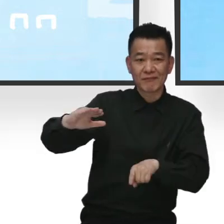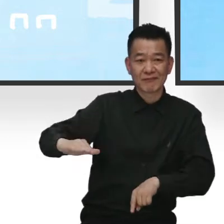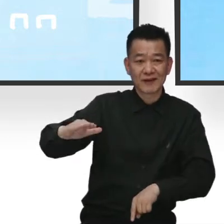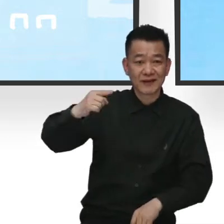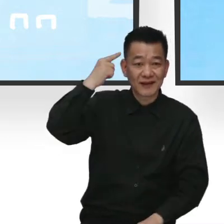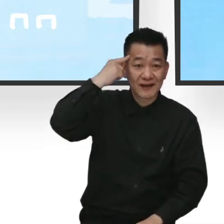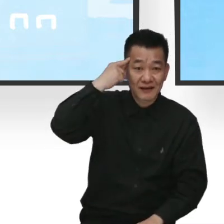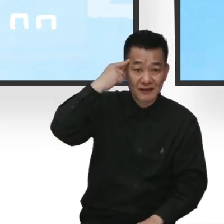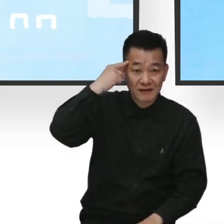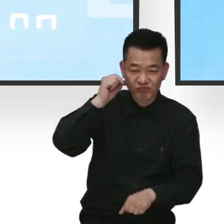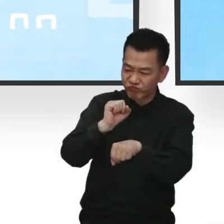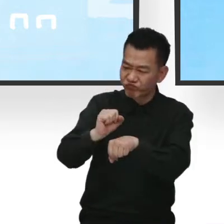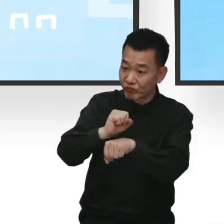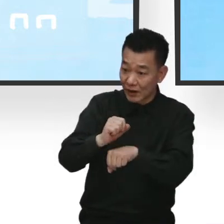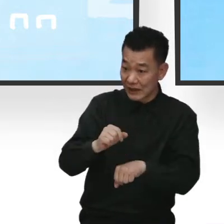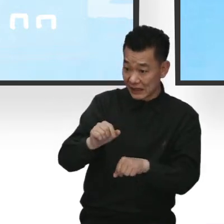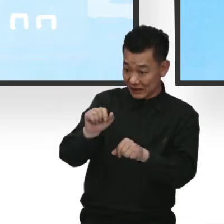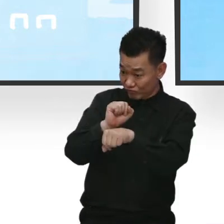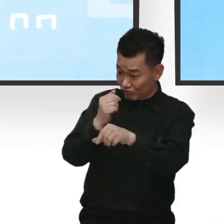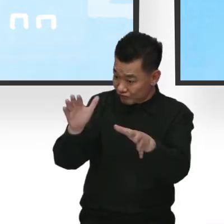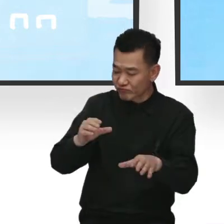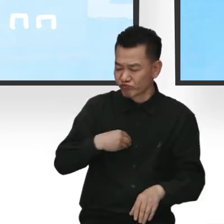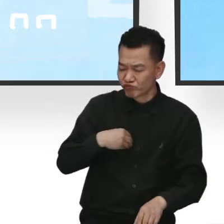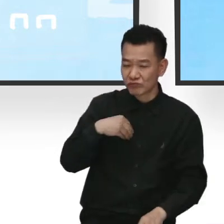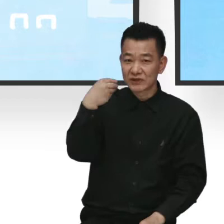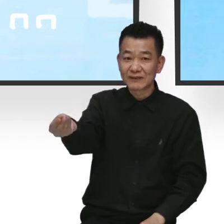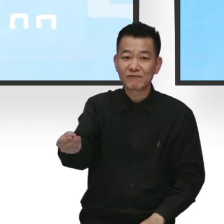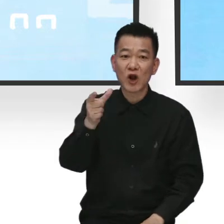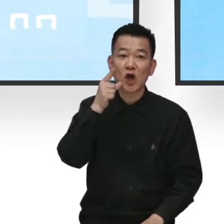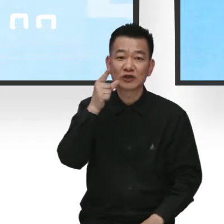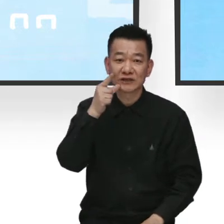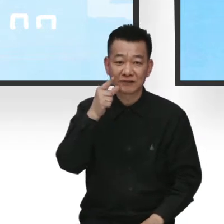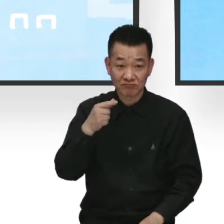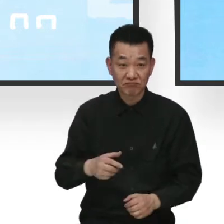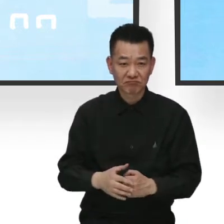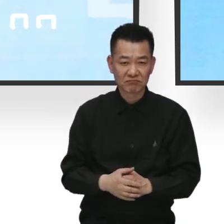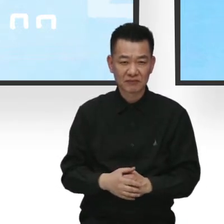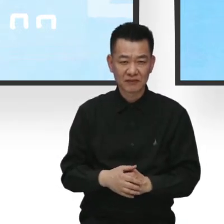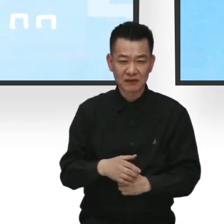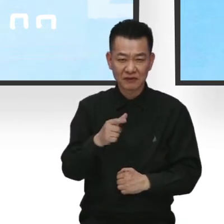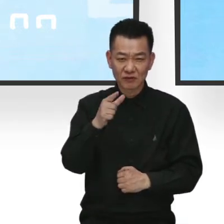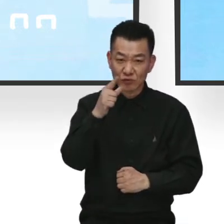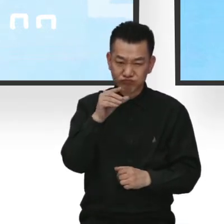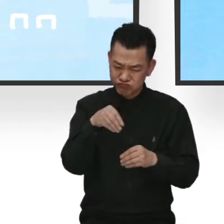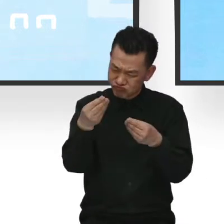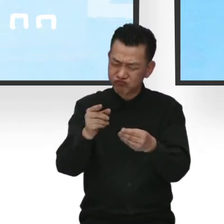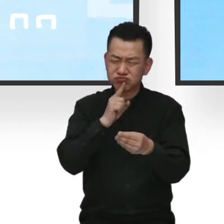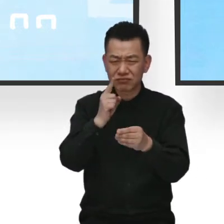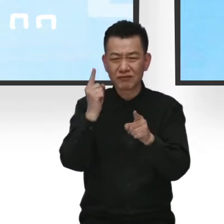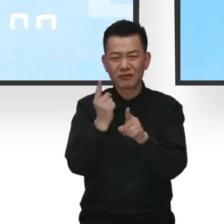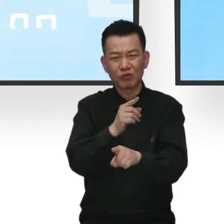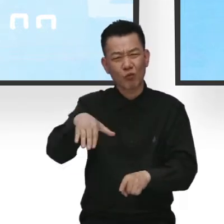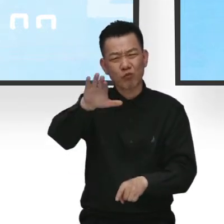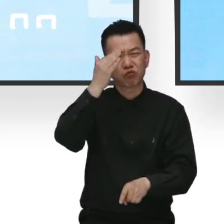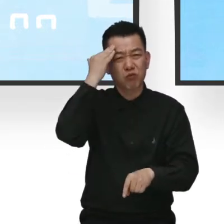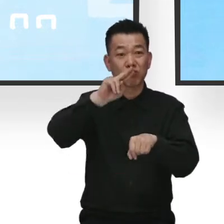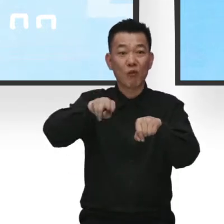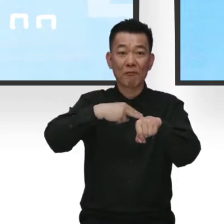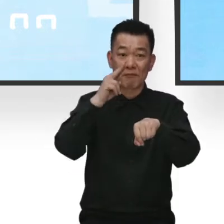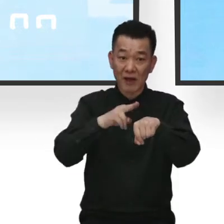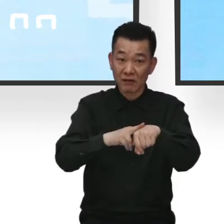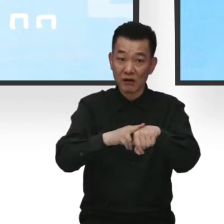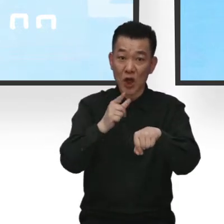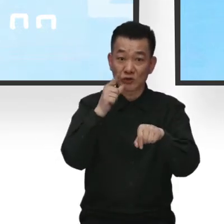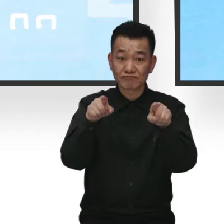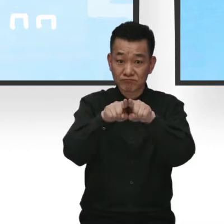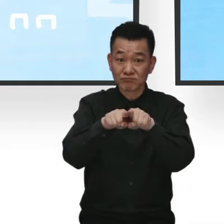only provide lunch if she fulfilled her work, treating her like a child, though lunch shall be provided to all employees